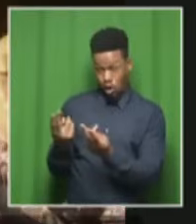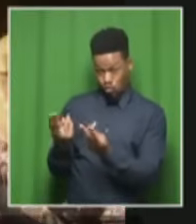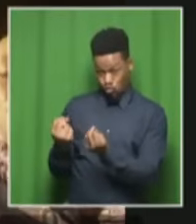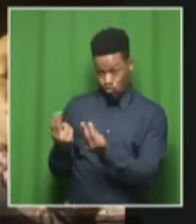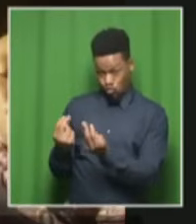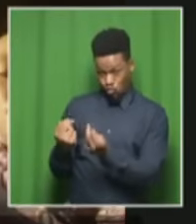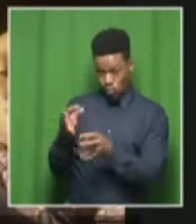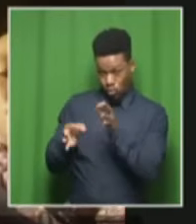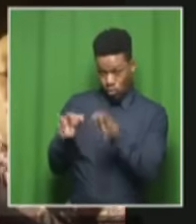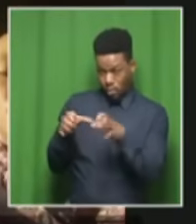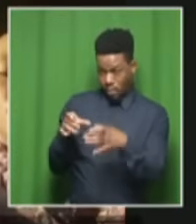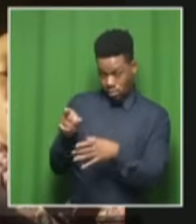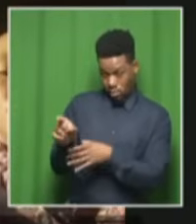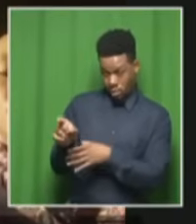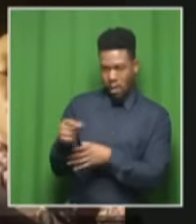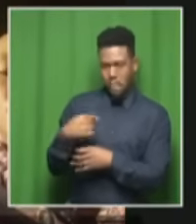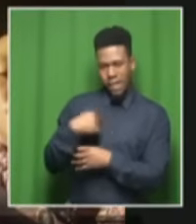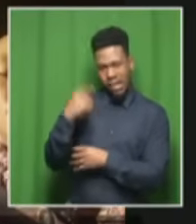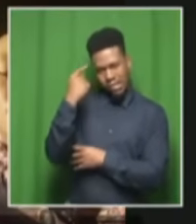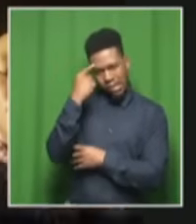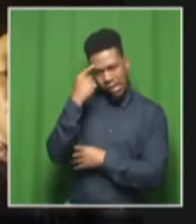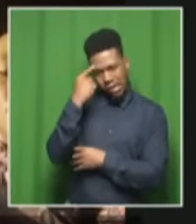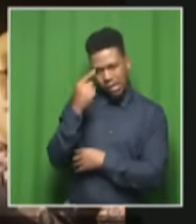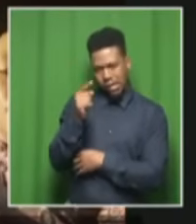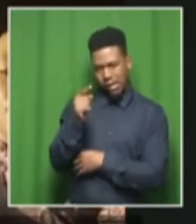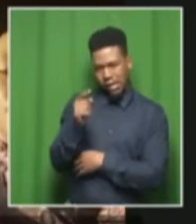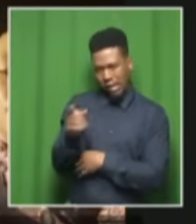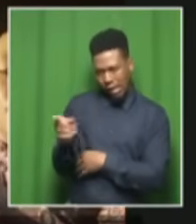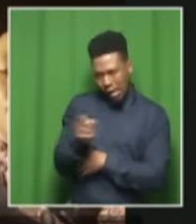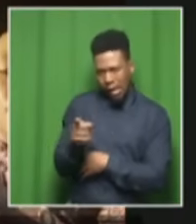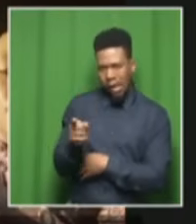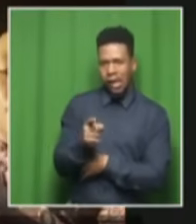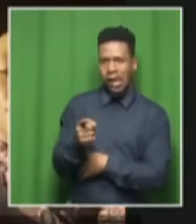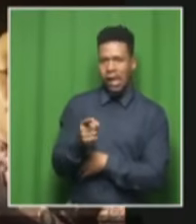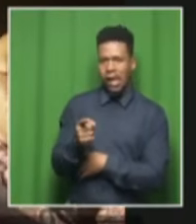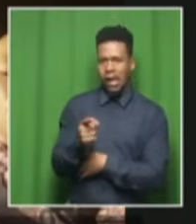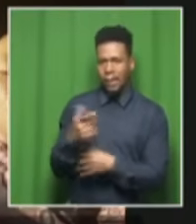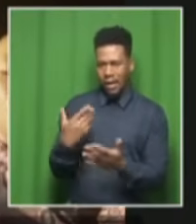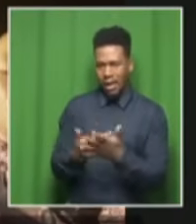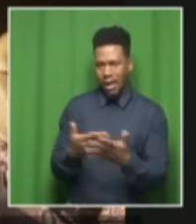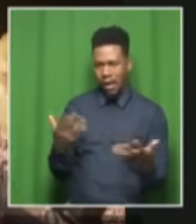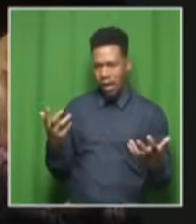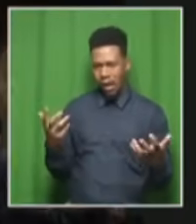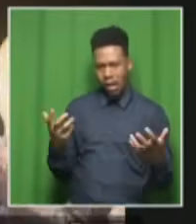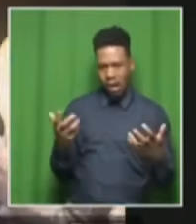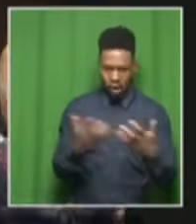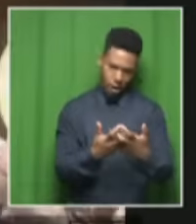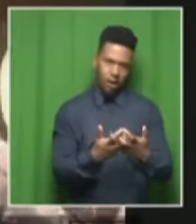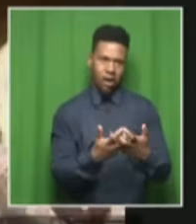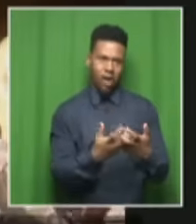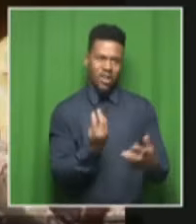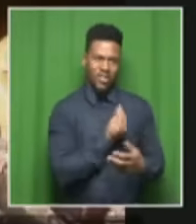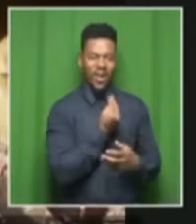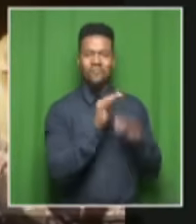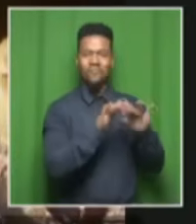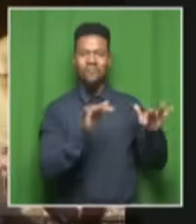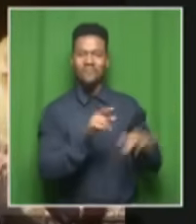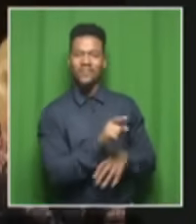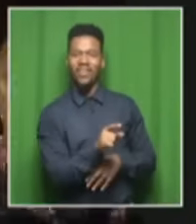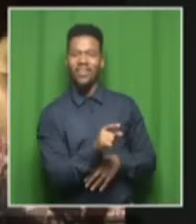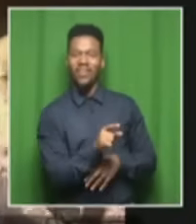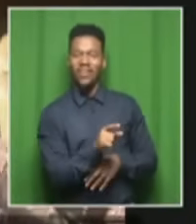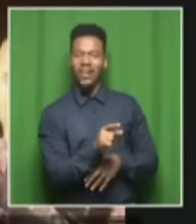I think in one way or the other will resonate with the needs of young people and address, you know, whatever it is that